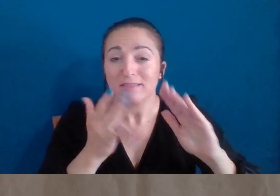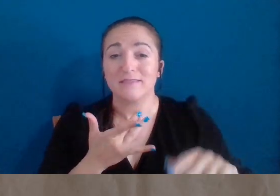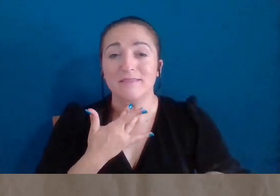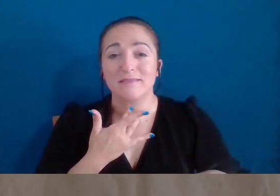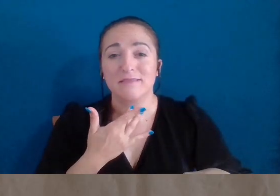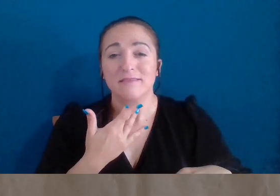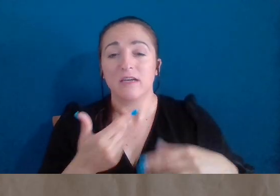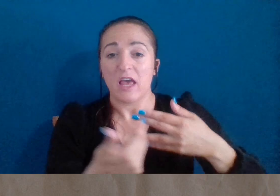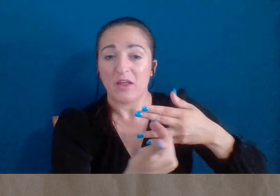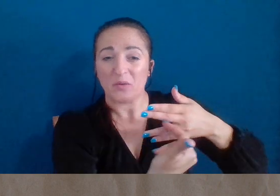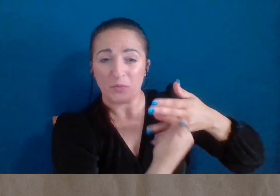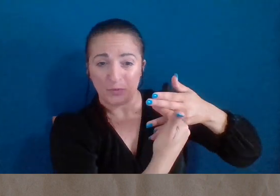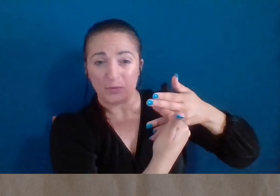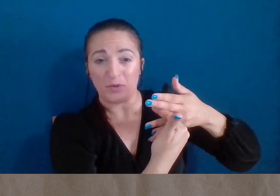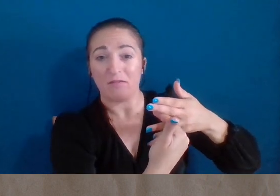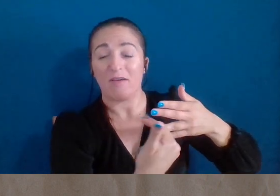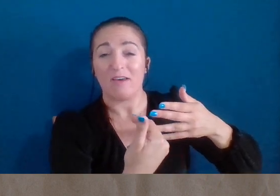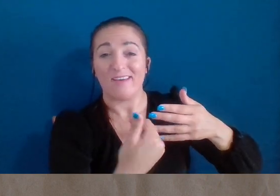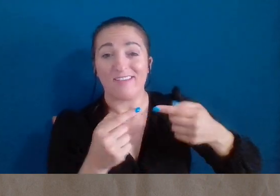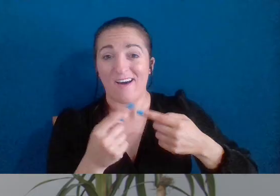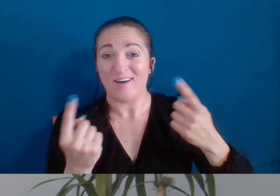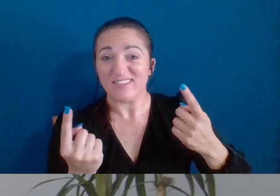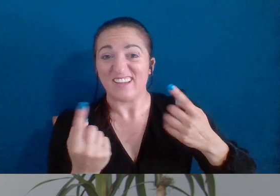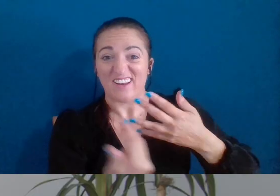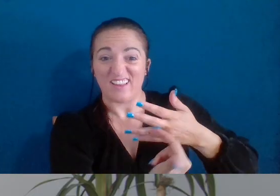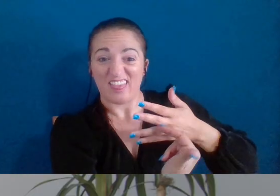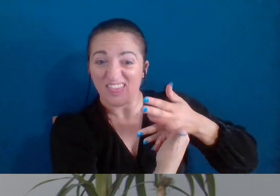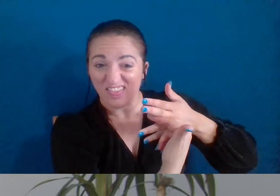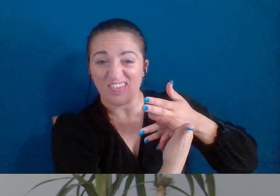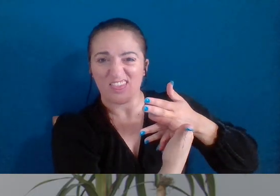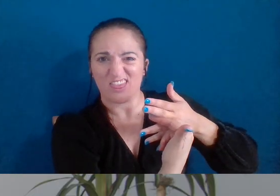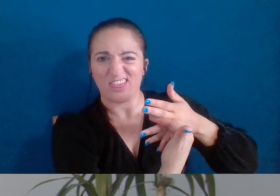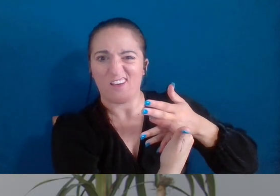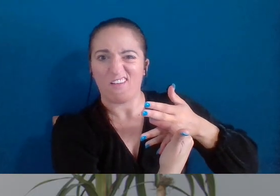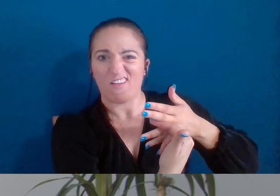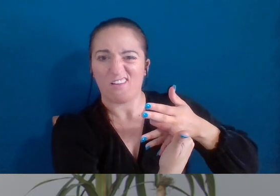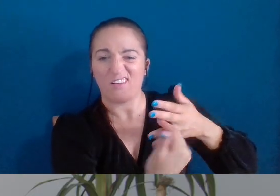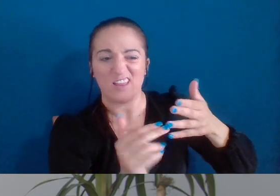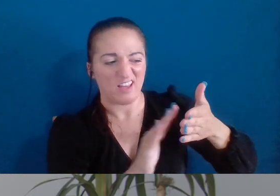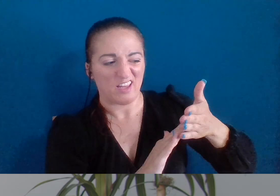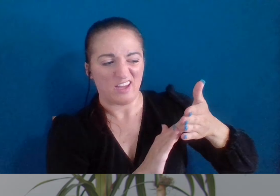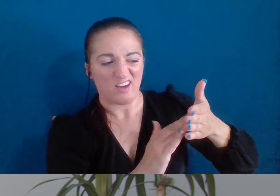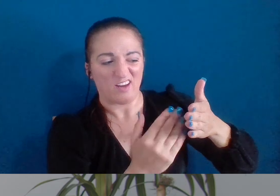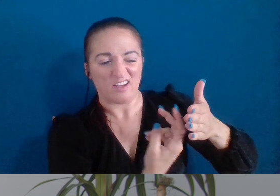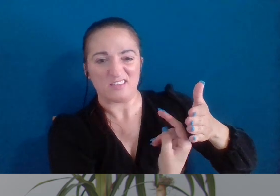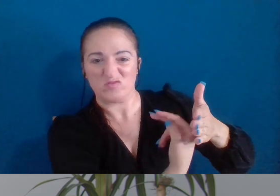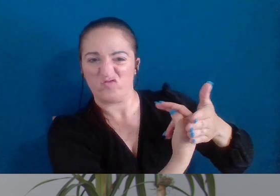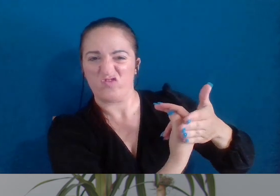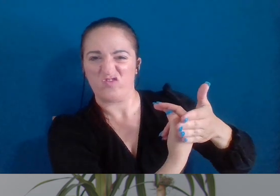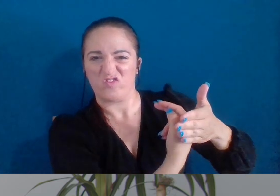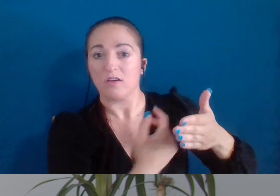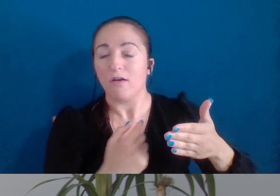the other side. And now it looks like this. That happens. So what you